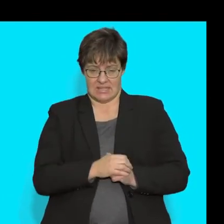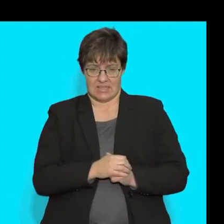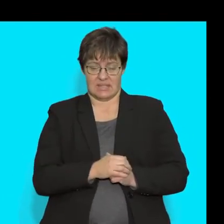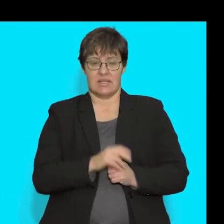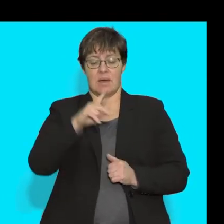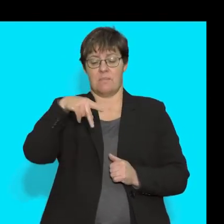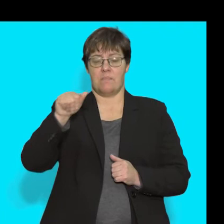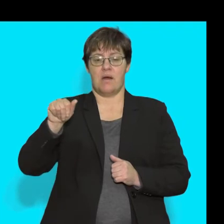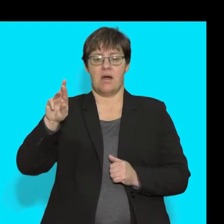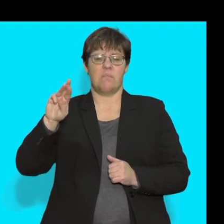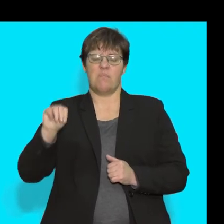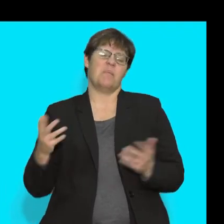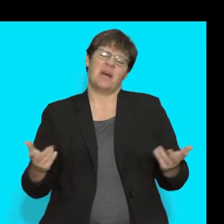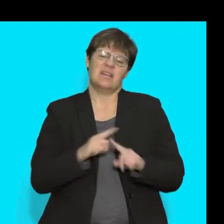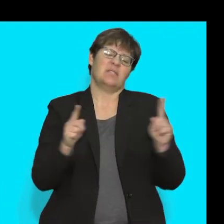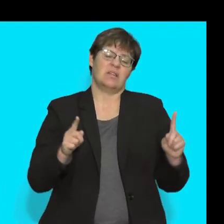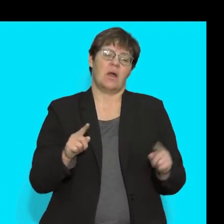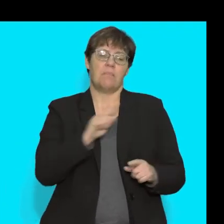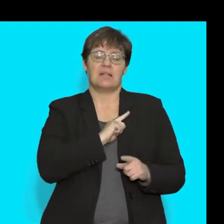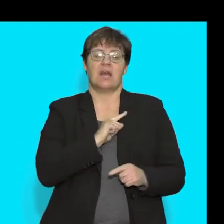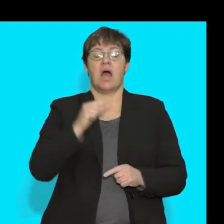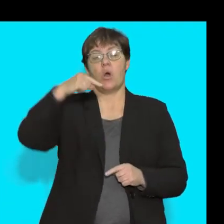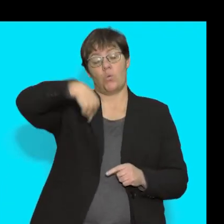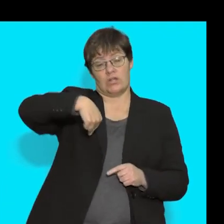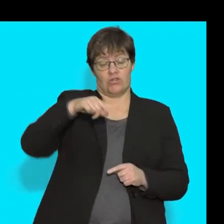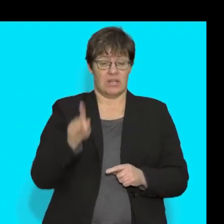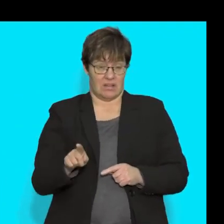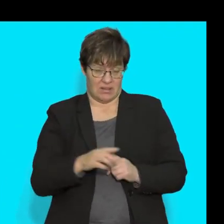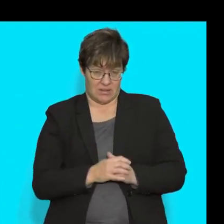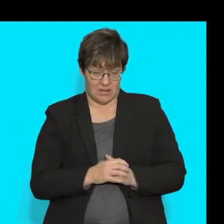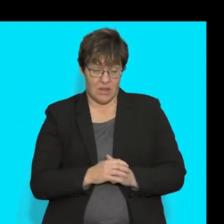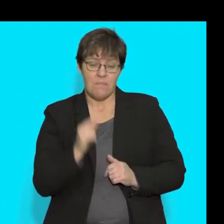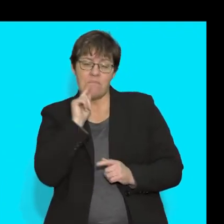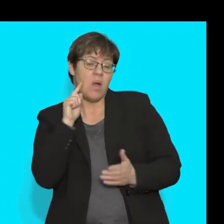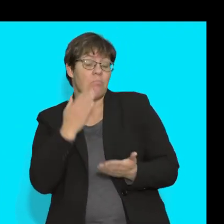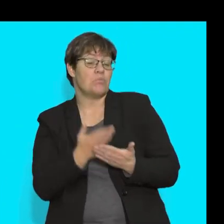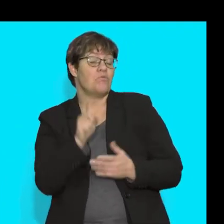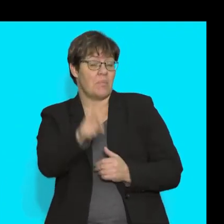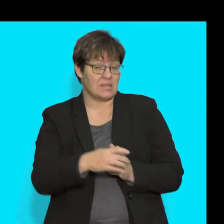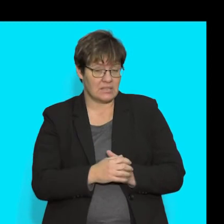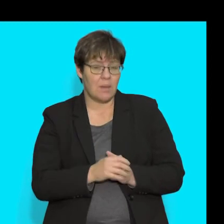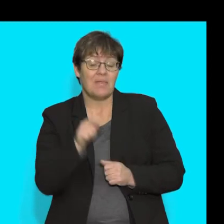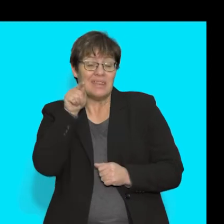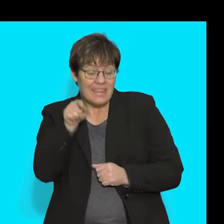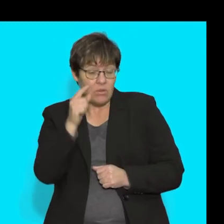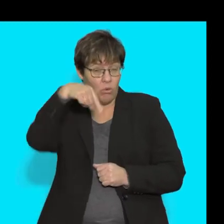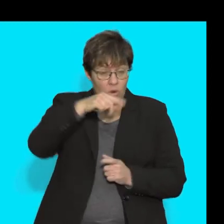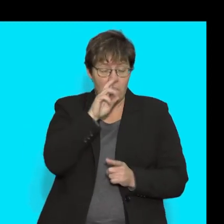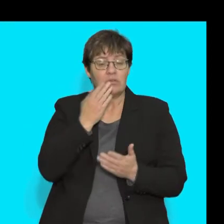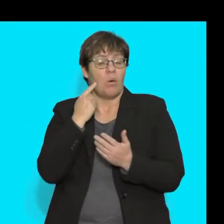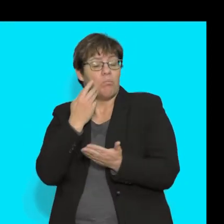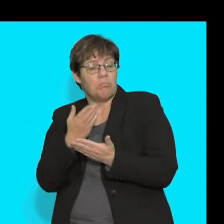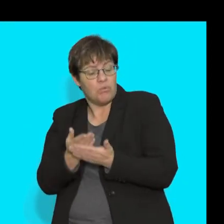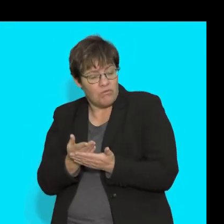a not really parallelogram, a quadrilateral, which we need to prove that it is a parallelogram. To show